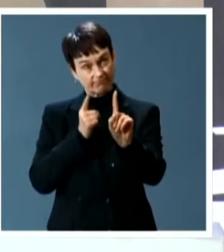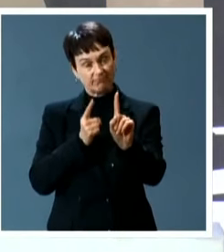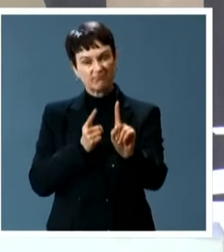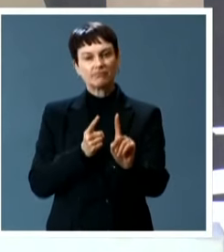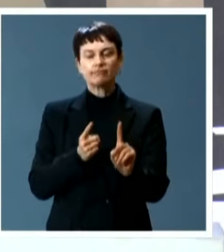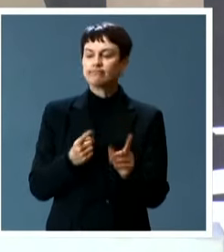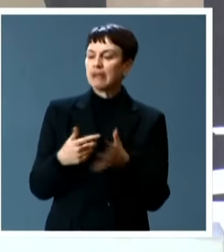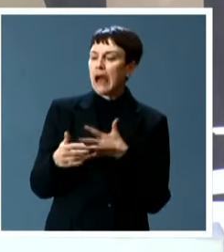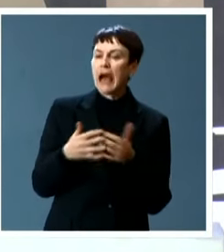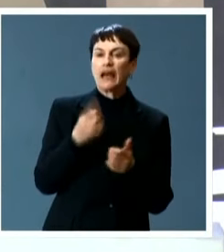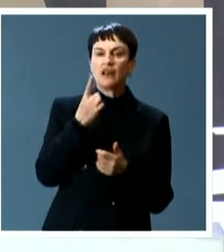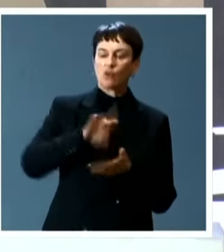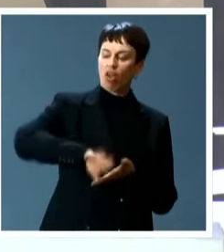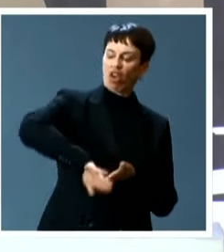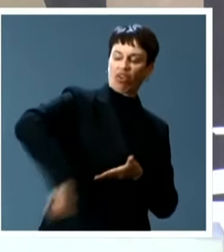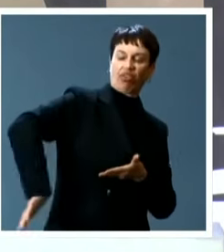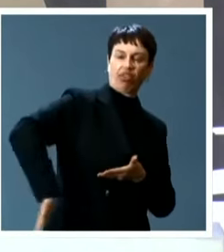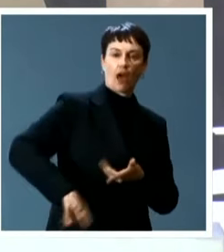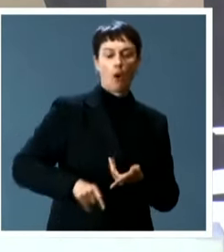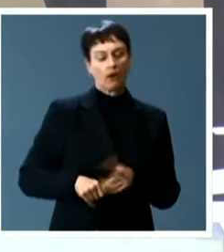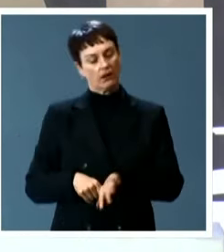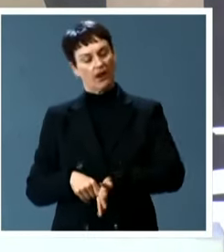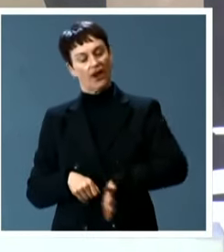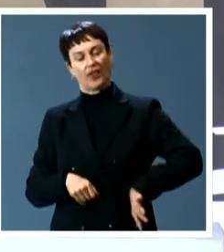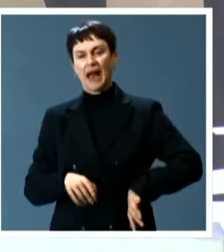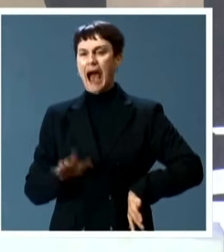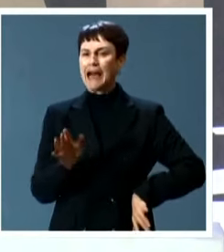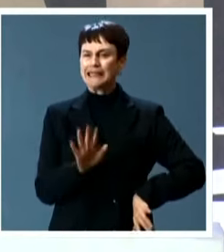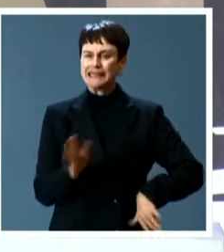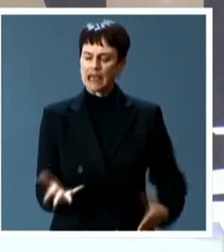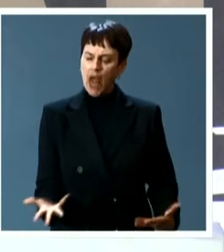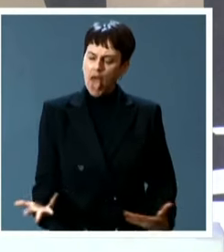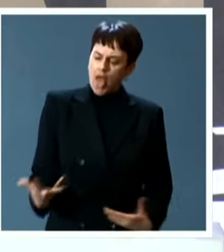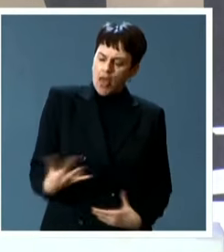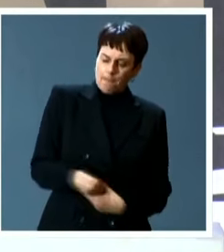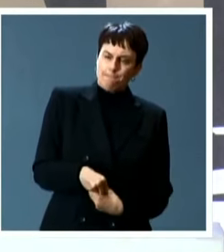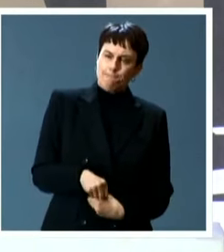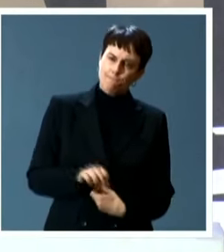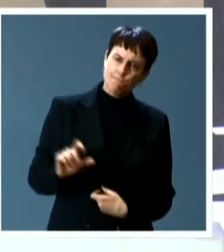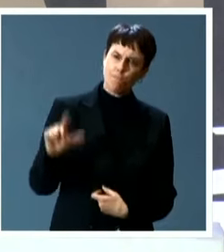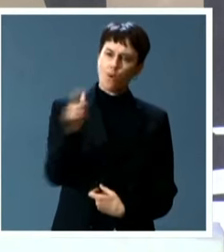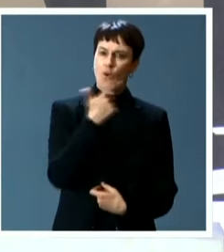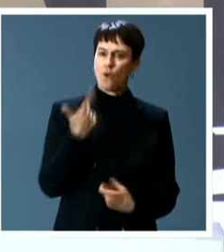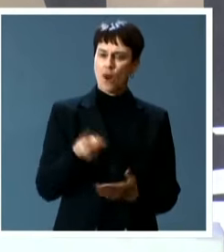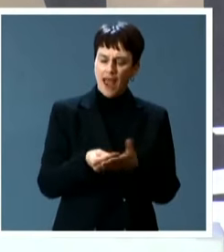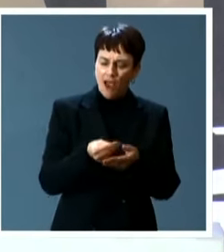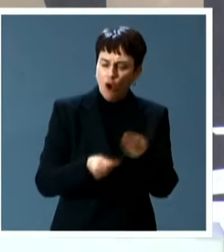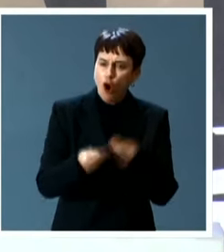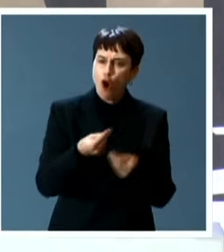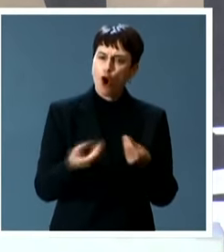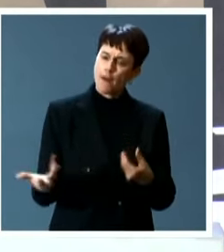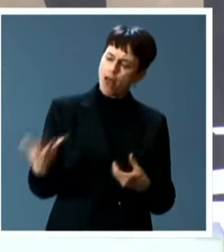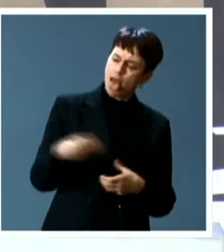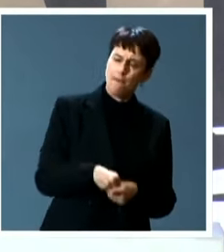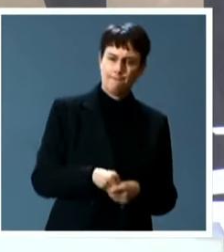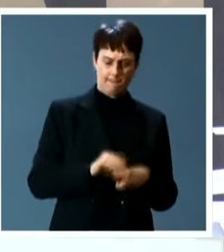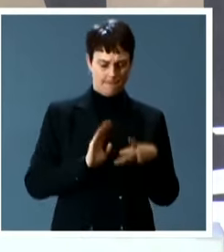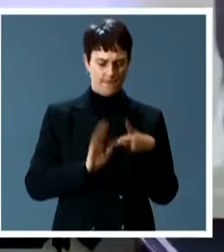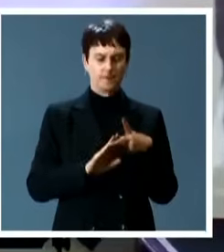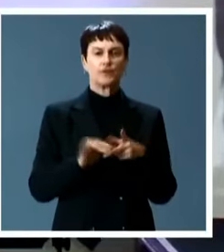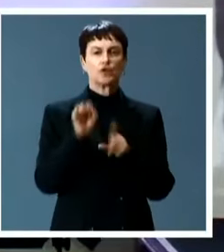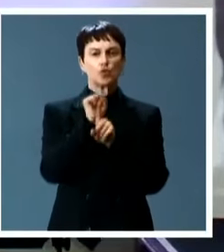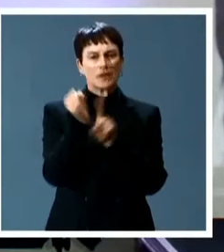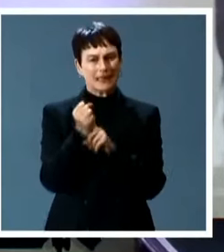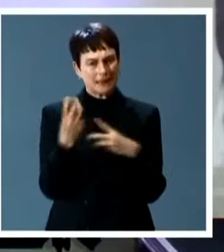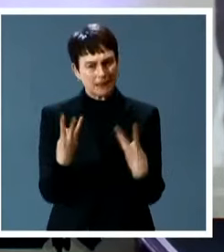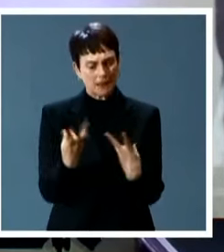on emphasizing, SG, that we must build an inclusive economy. inclusive societies.